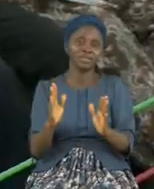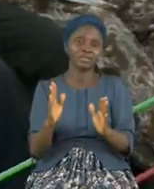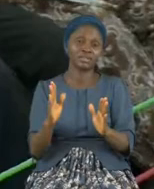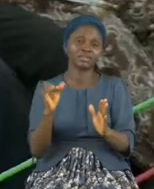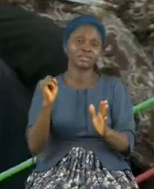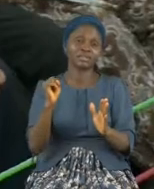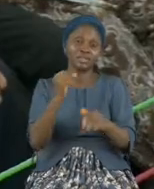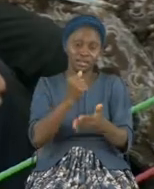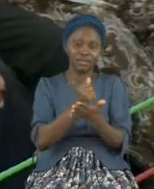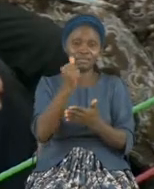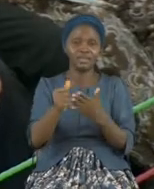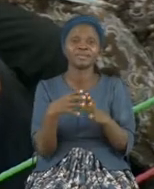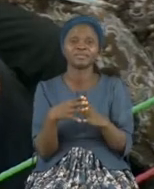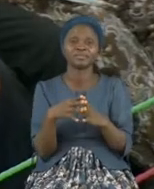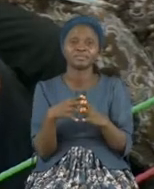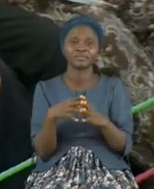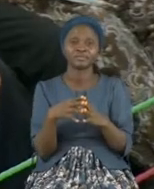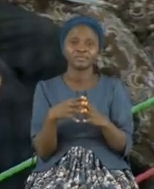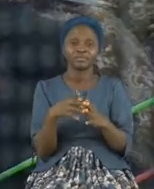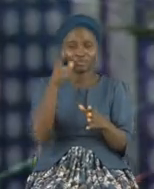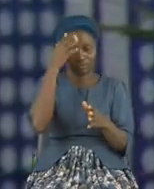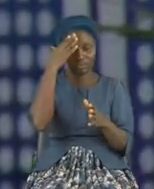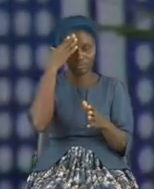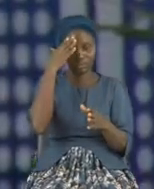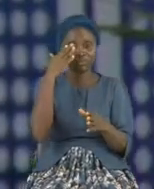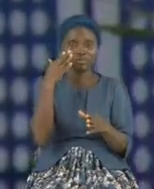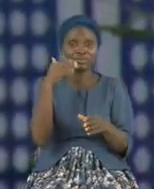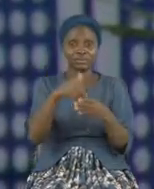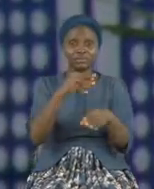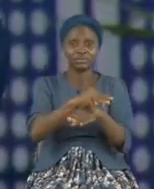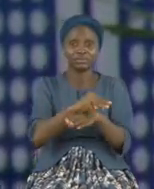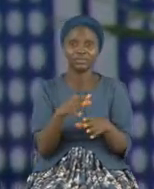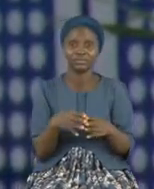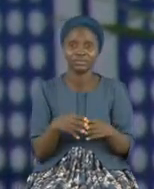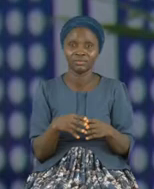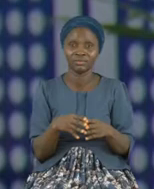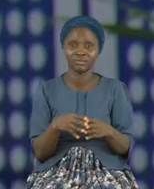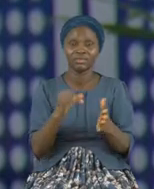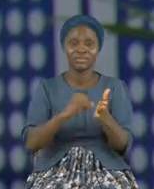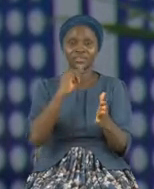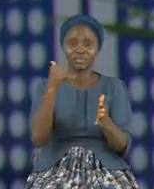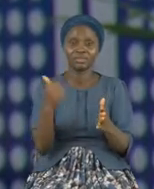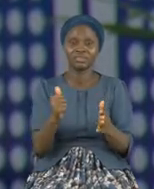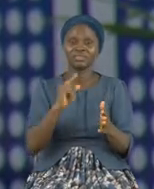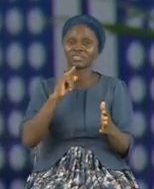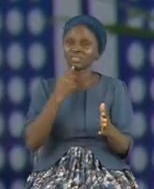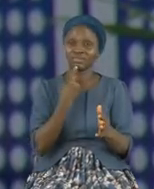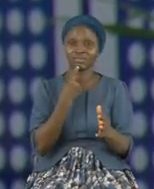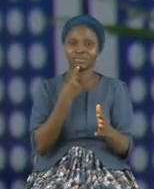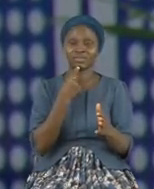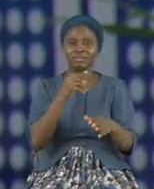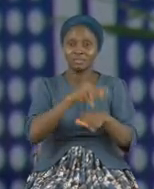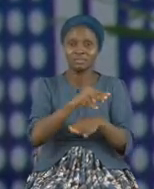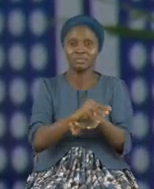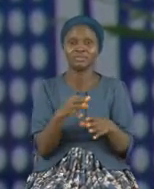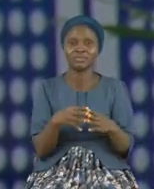You know, the ministry is it's a tough ministry, a tough occupation. Many